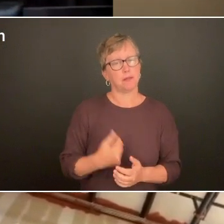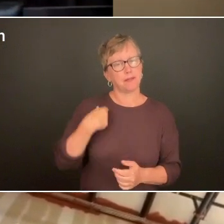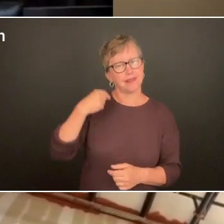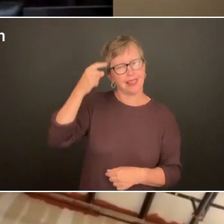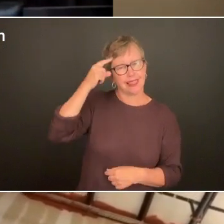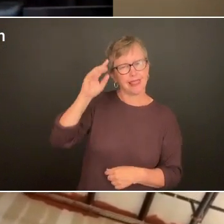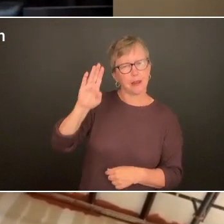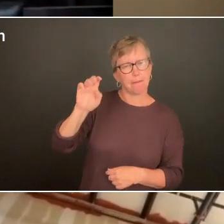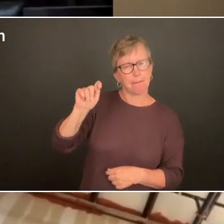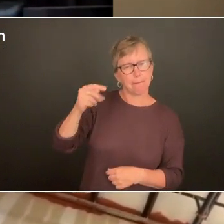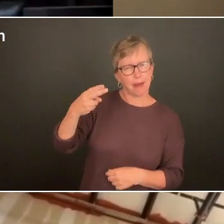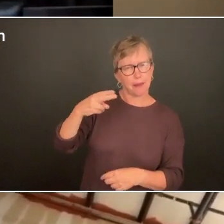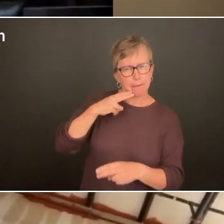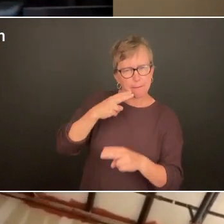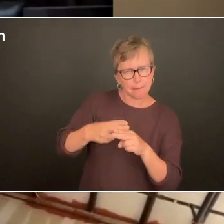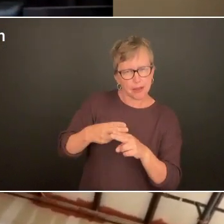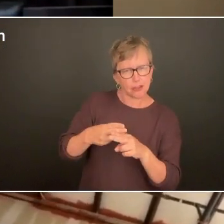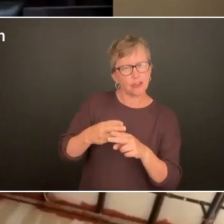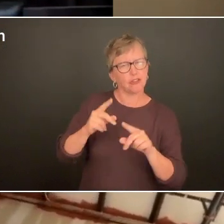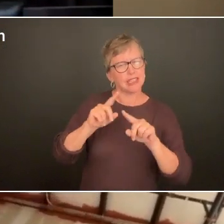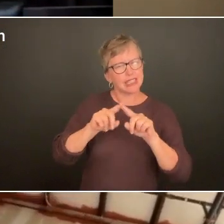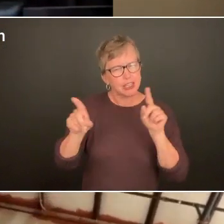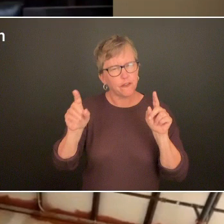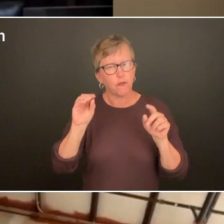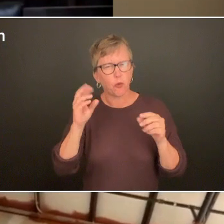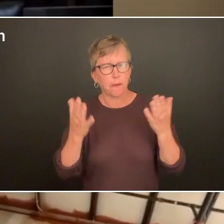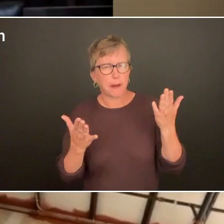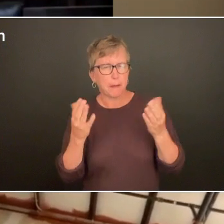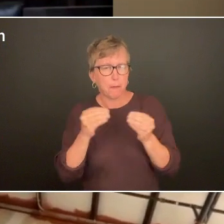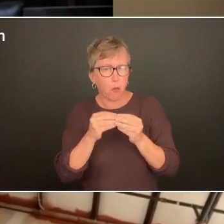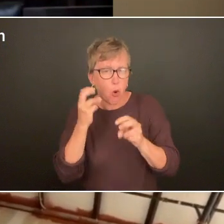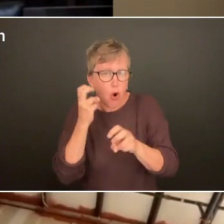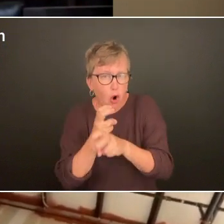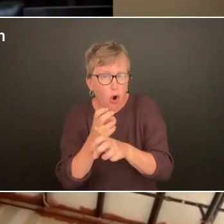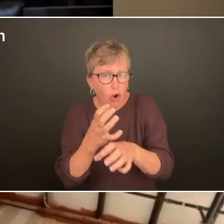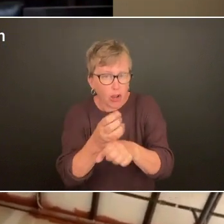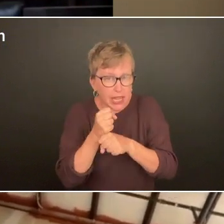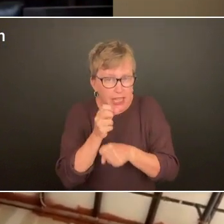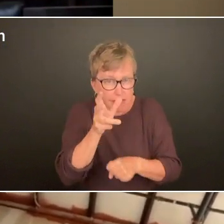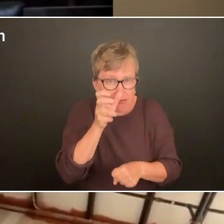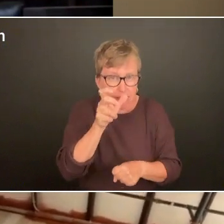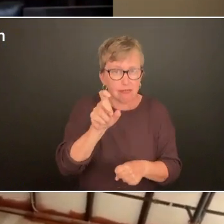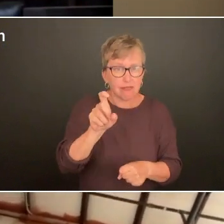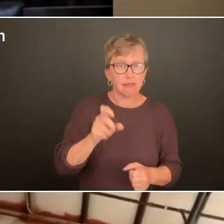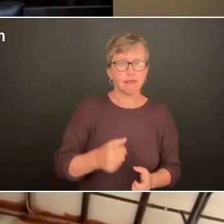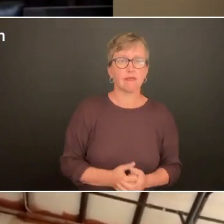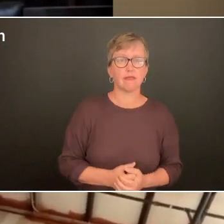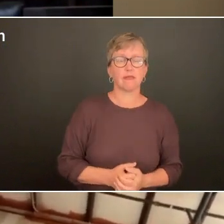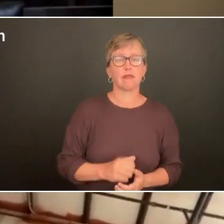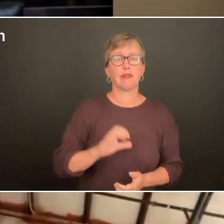I think Beth even mentioned that it's different, or it's difficult to achieve anymore.